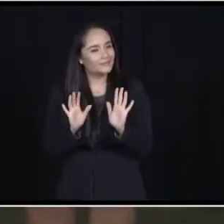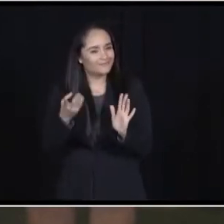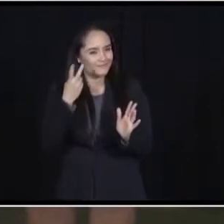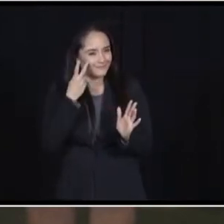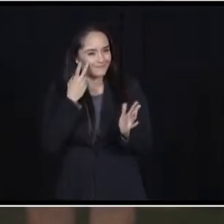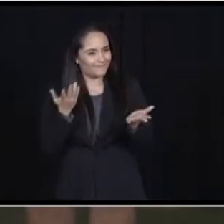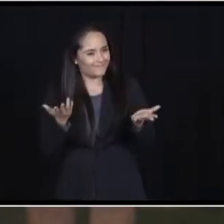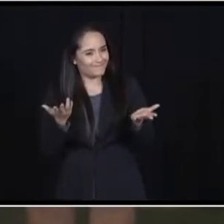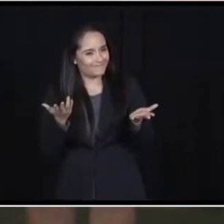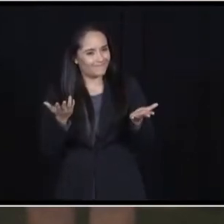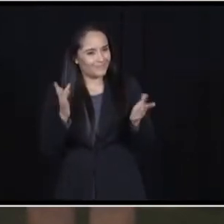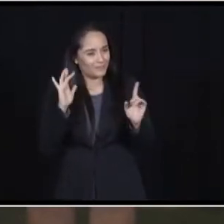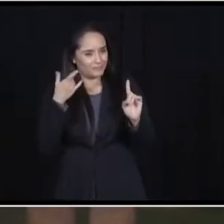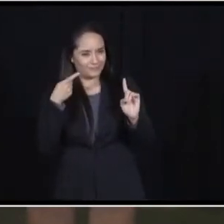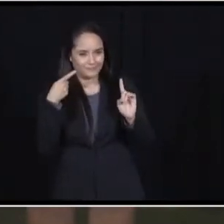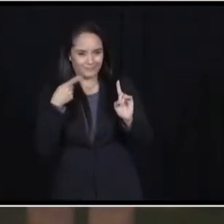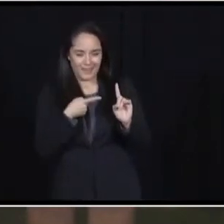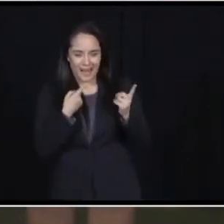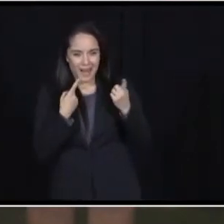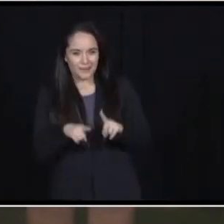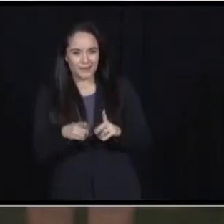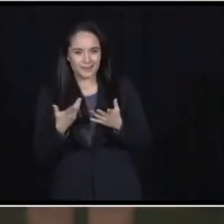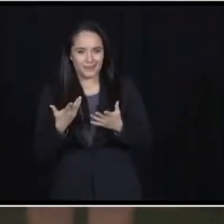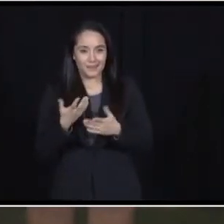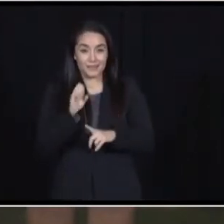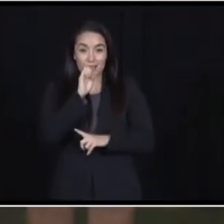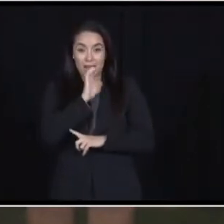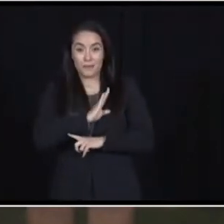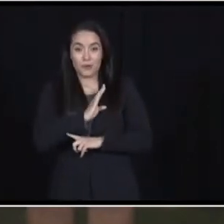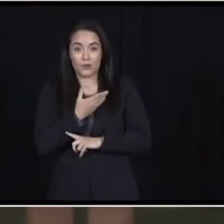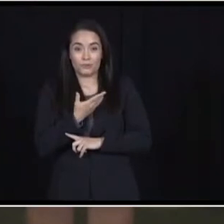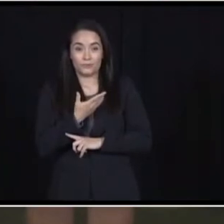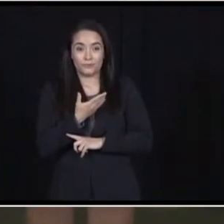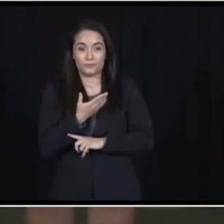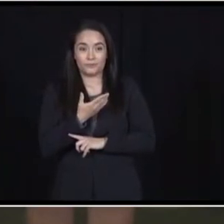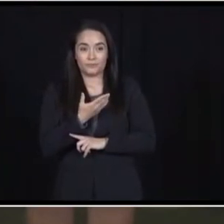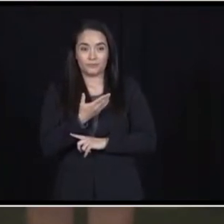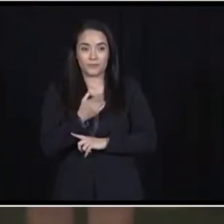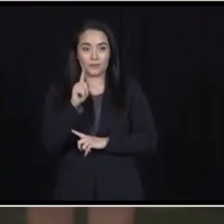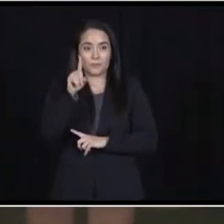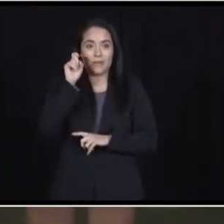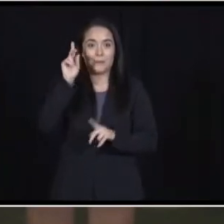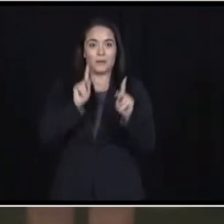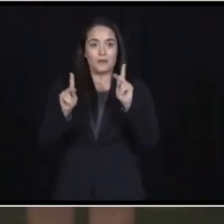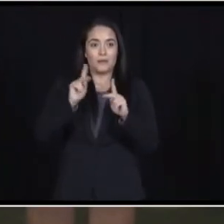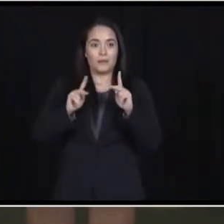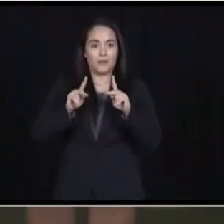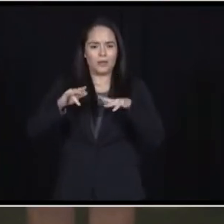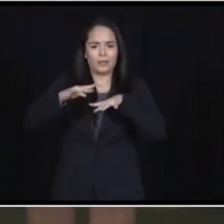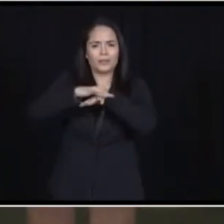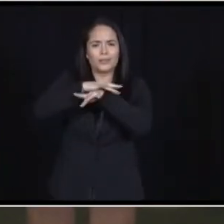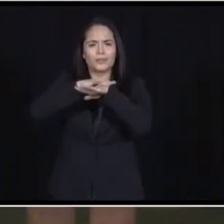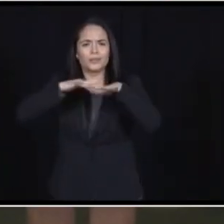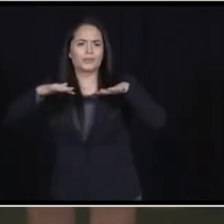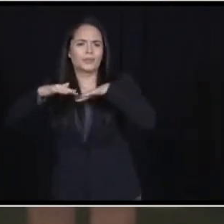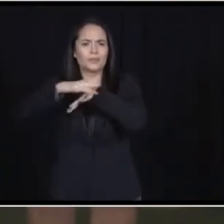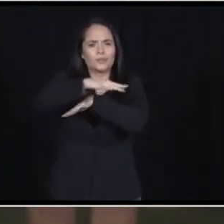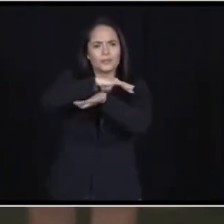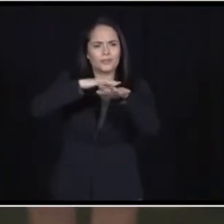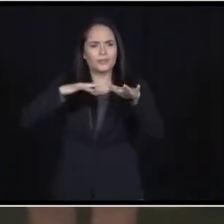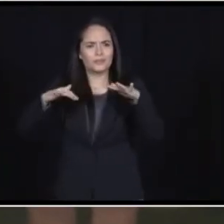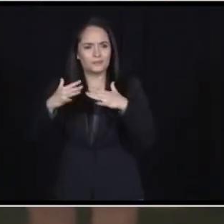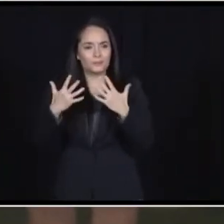things happening in Etobicoke, those 100 people in a public storage? Folks, this is what I'm talking about. This is a